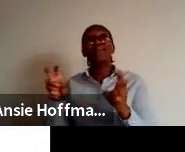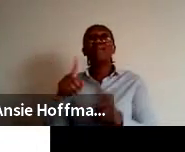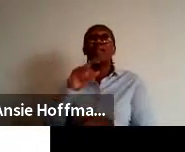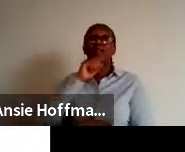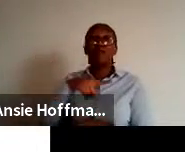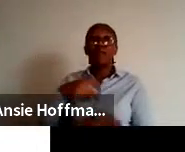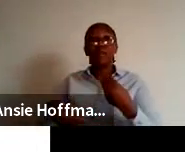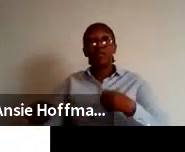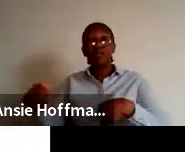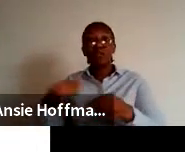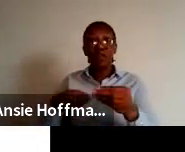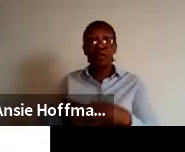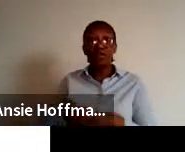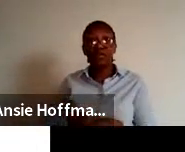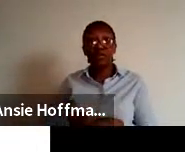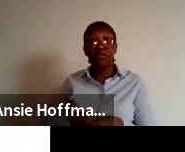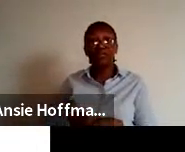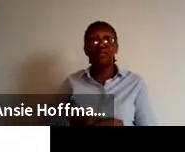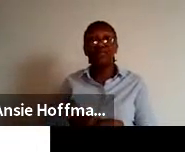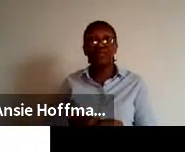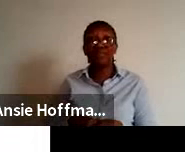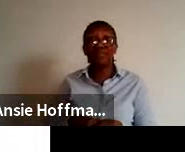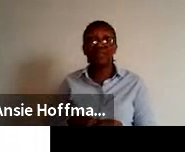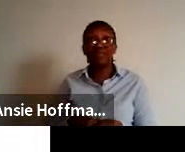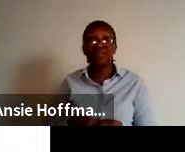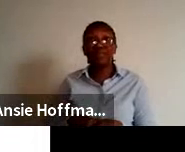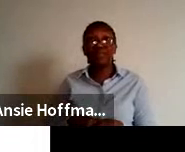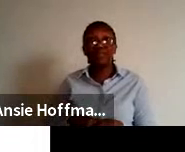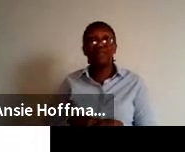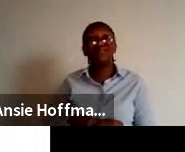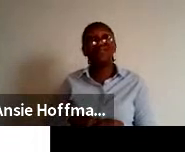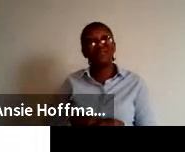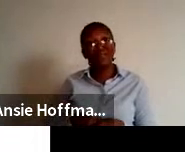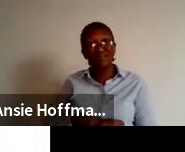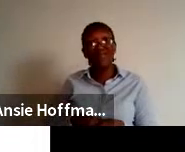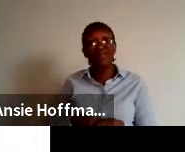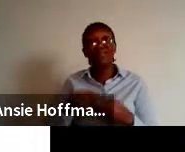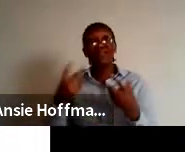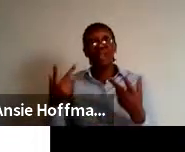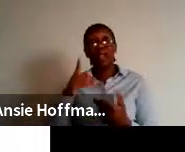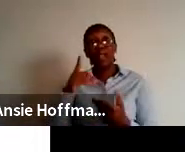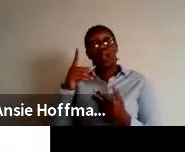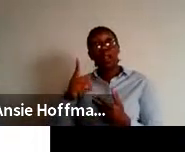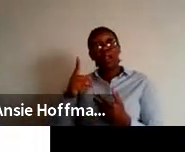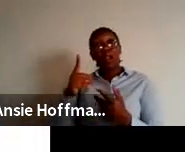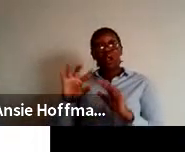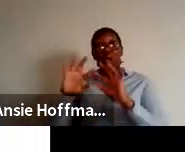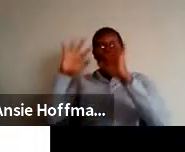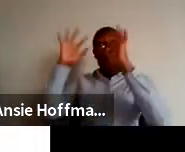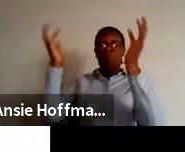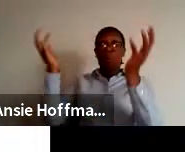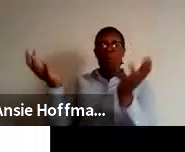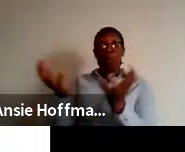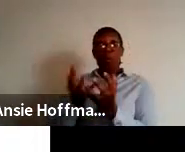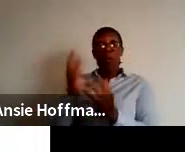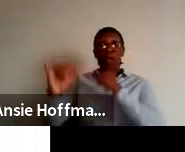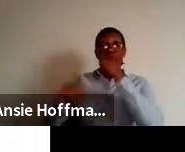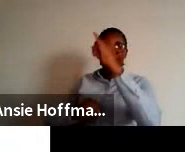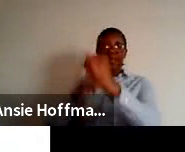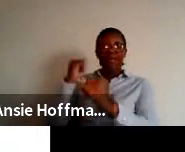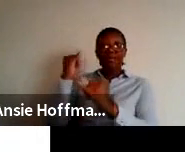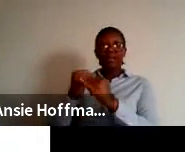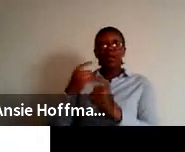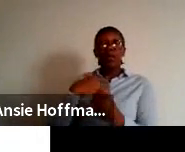terms of navigating through this. In terms of illicit trade and the World Trade Organizations, raising